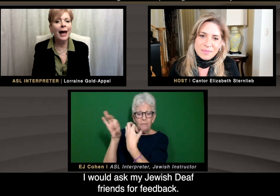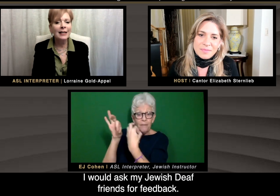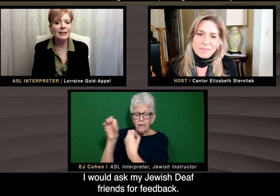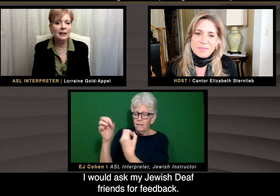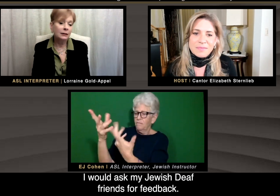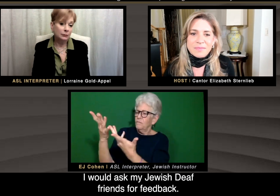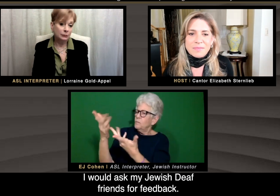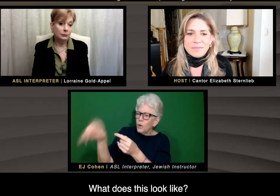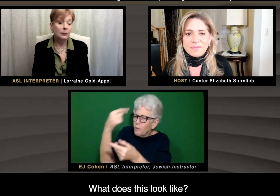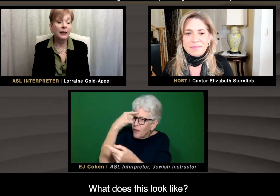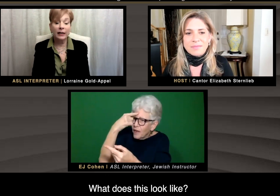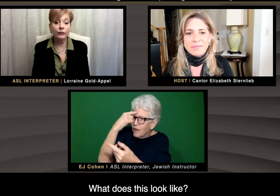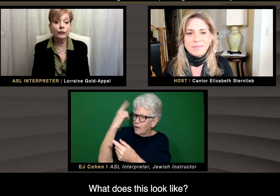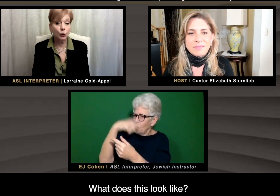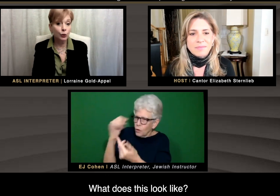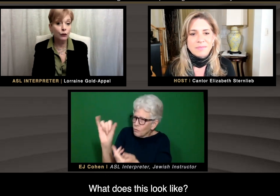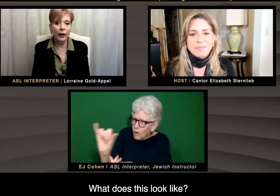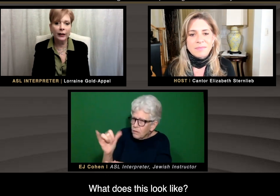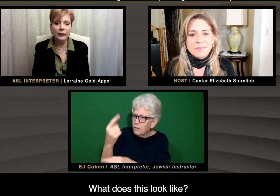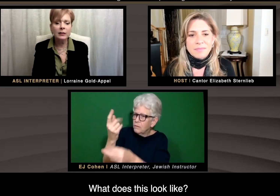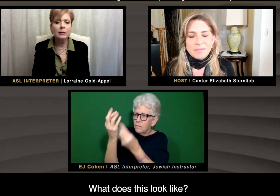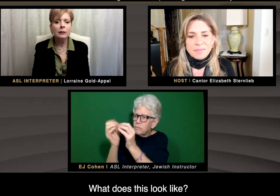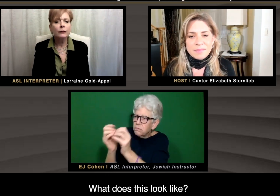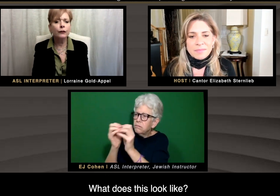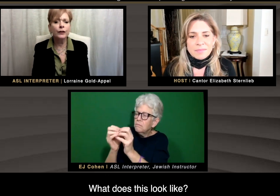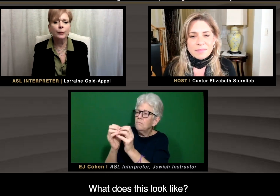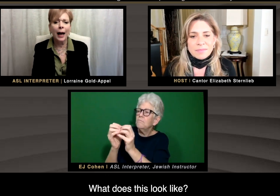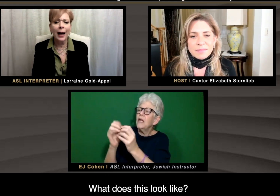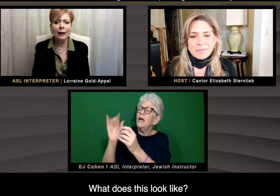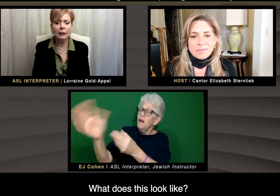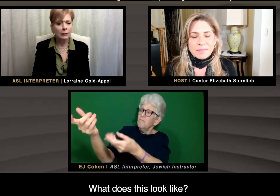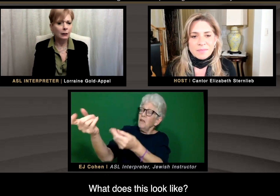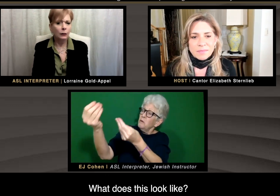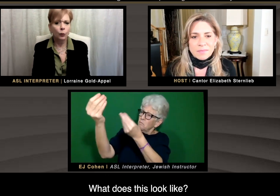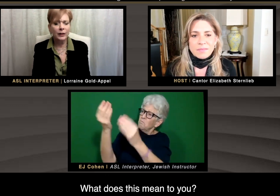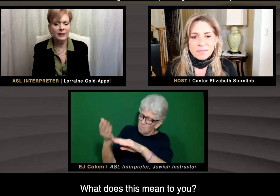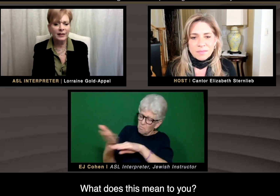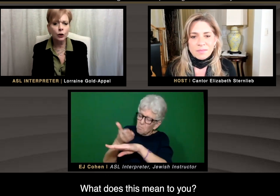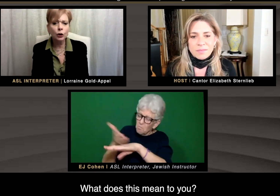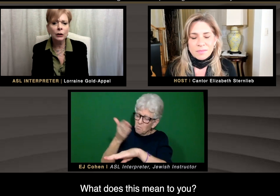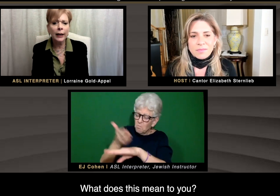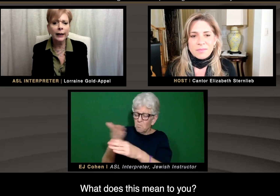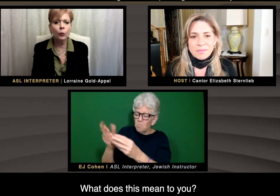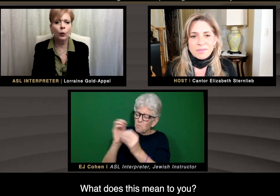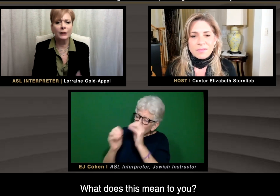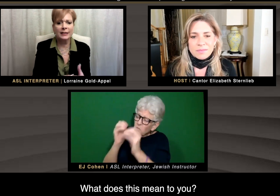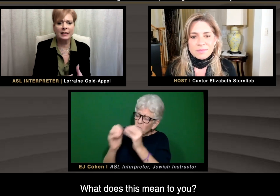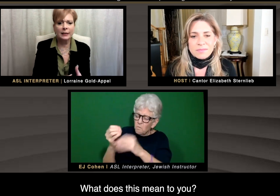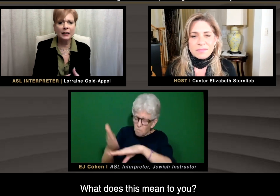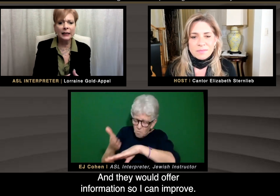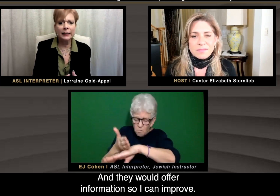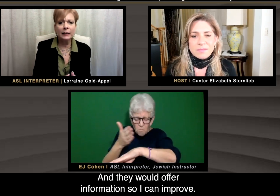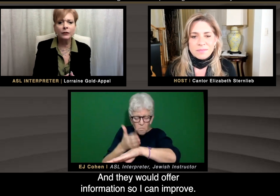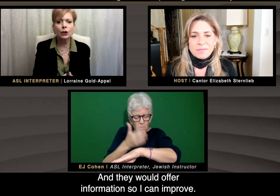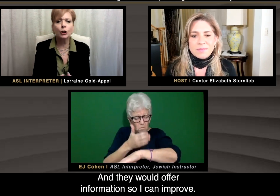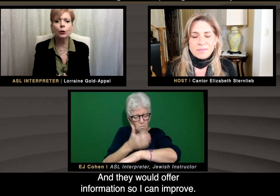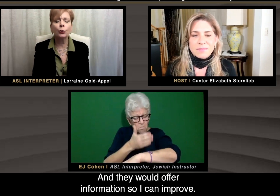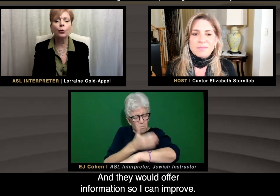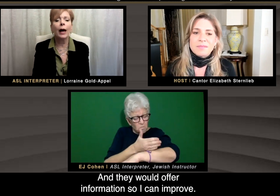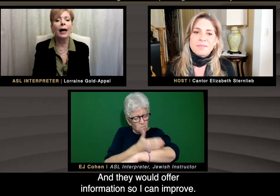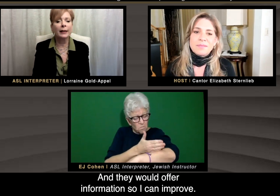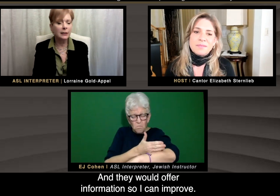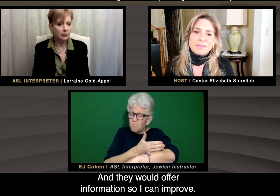I would ask my deaf Jewish friends for feedback. What does this look like? What does this mean